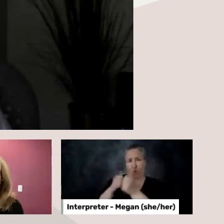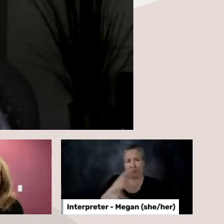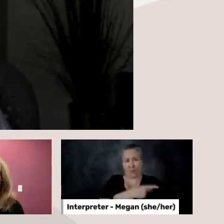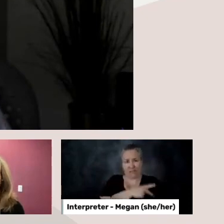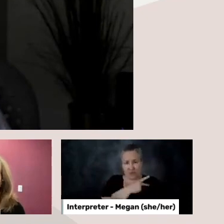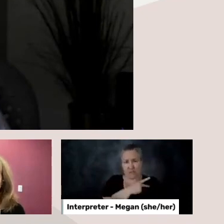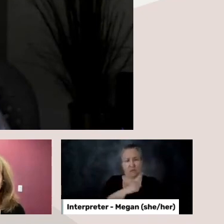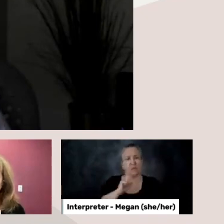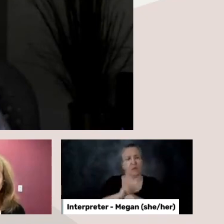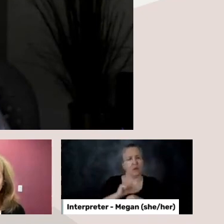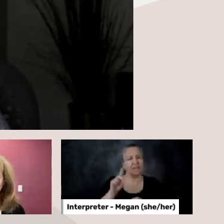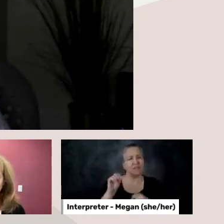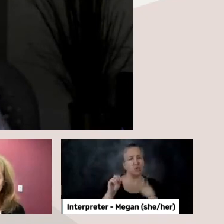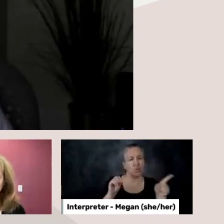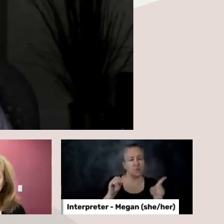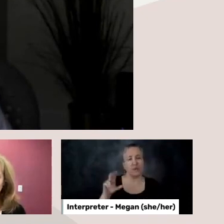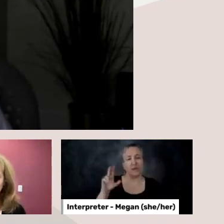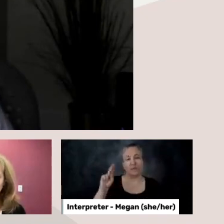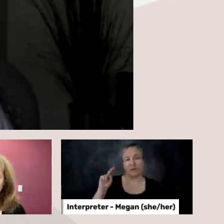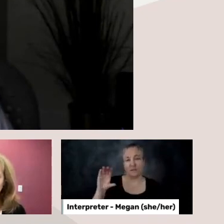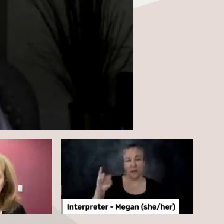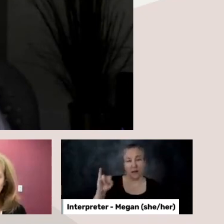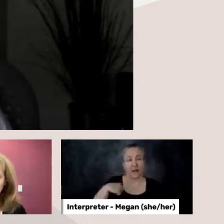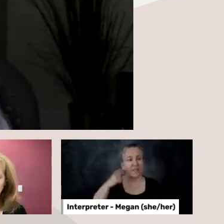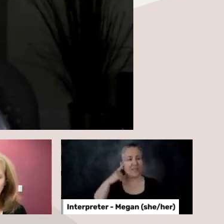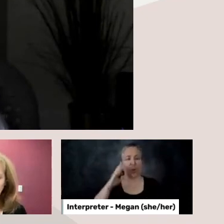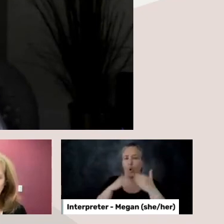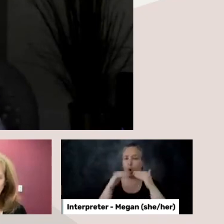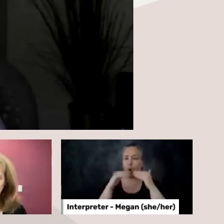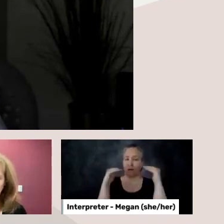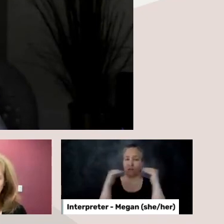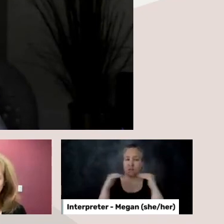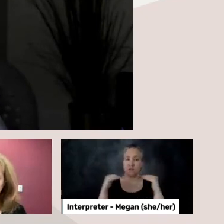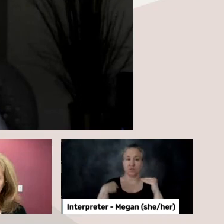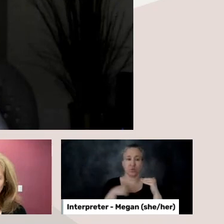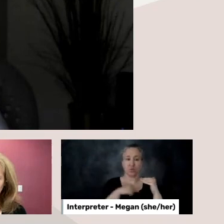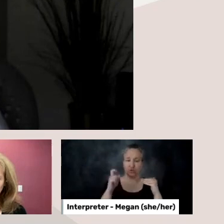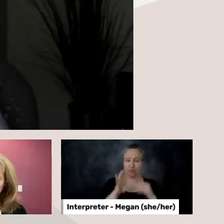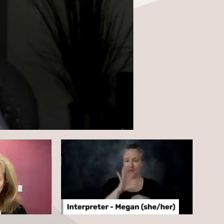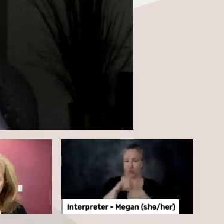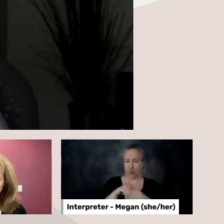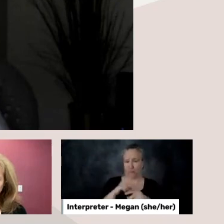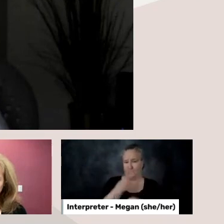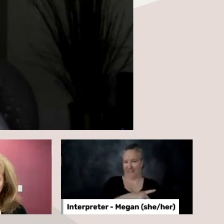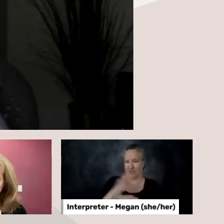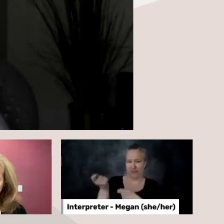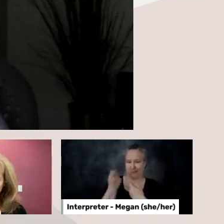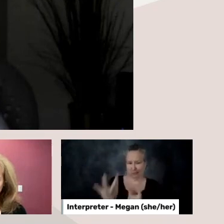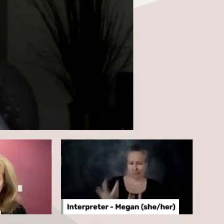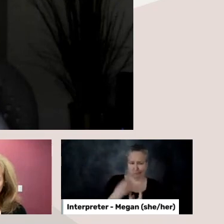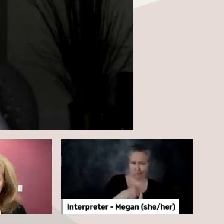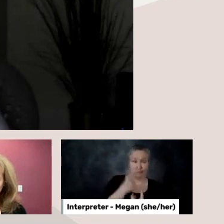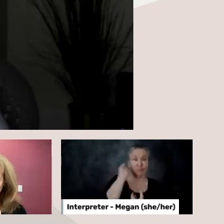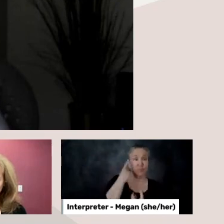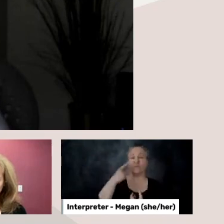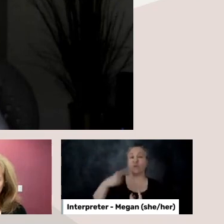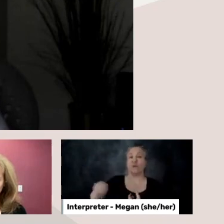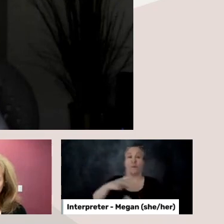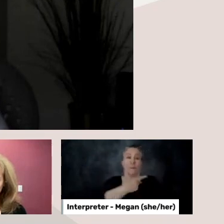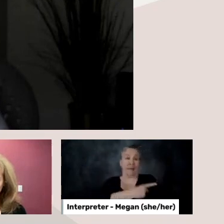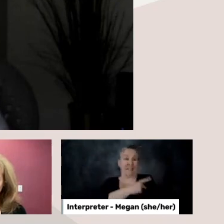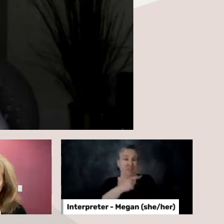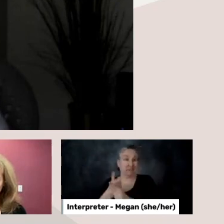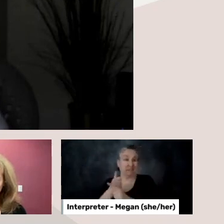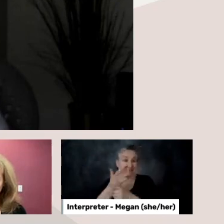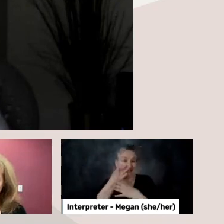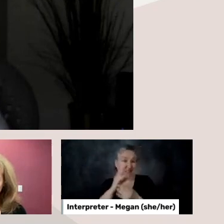do. The NCI, I think at all levels, we should be including patients. And then for the patients that are interested in